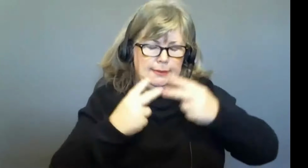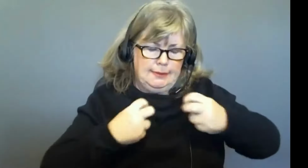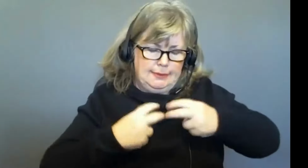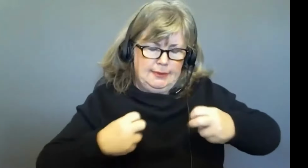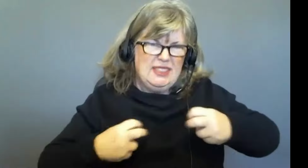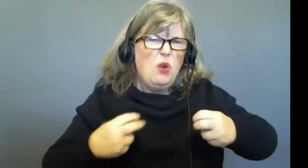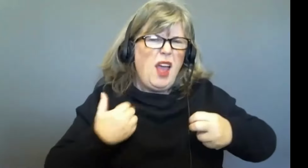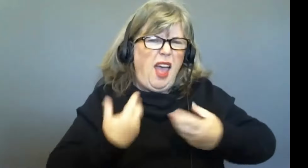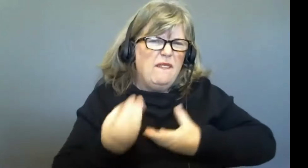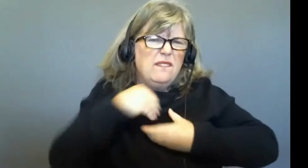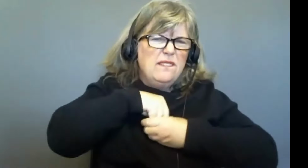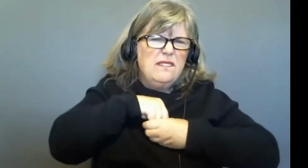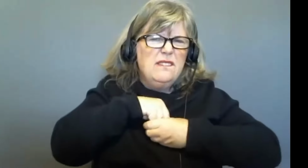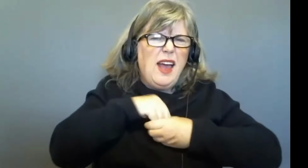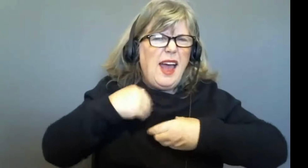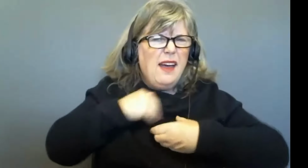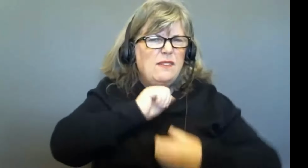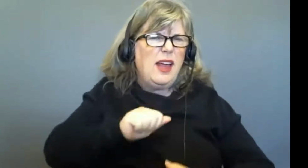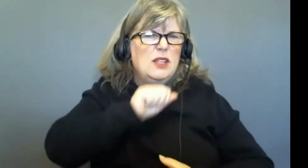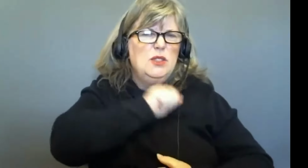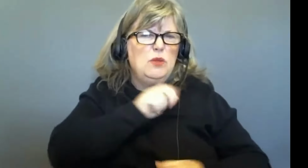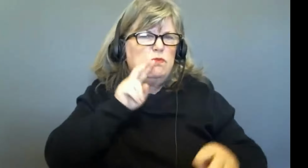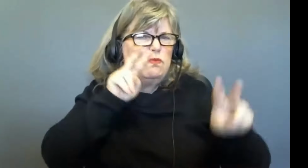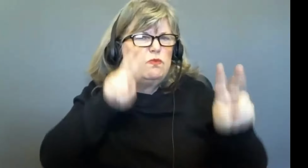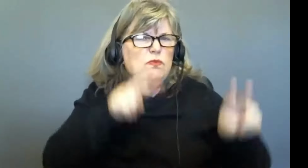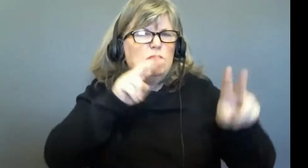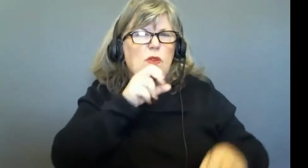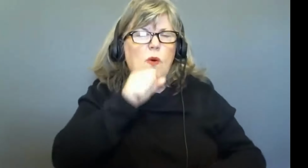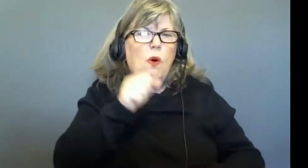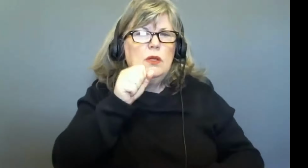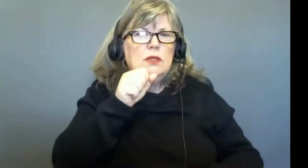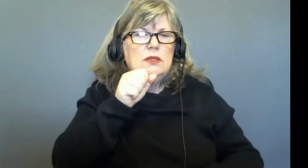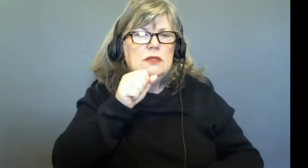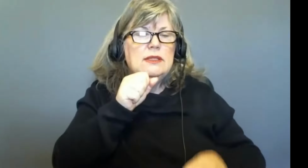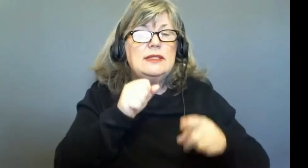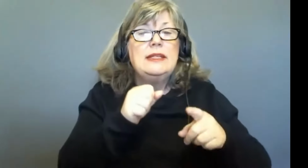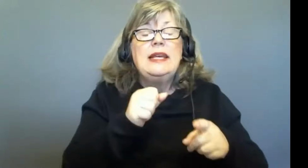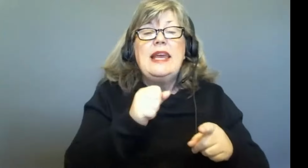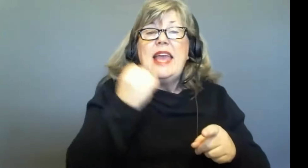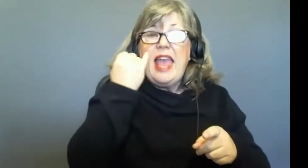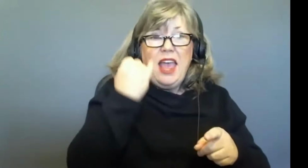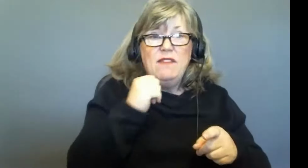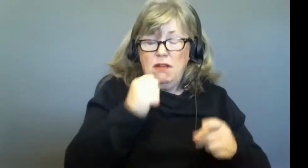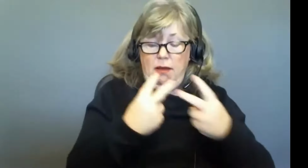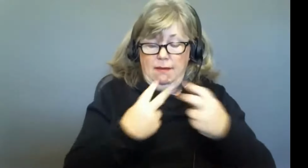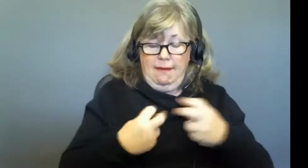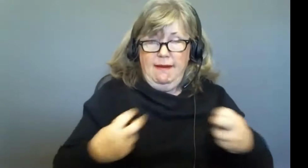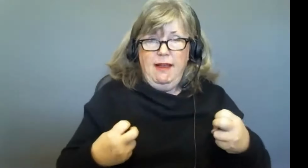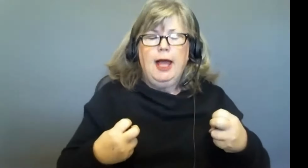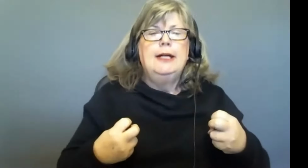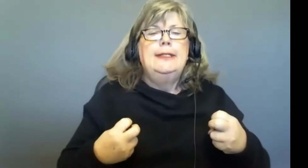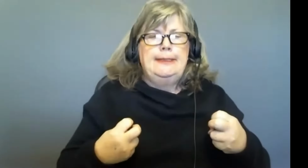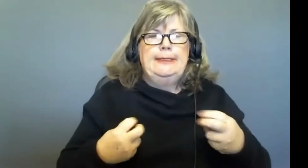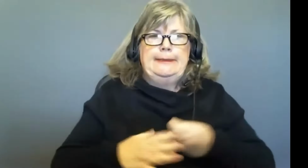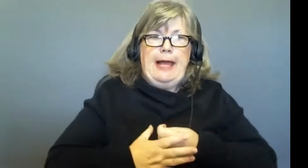check, because if we don't, we end up getting what we have today: a disproportionate